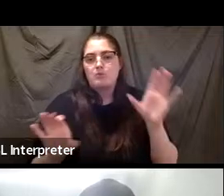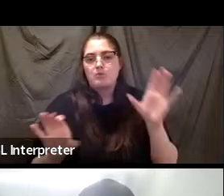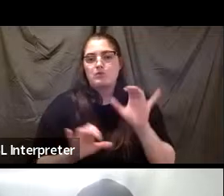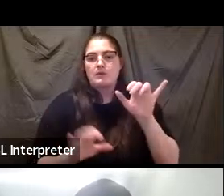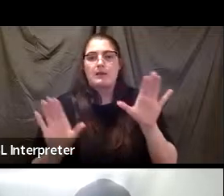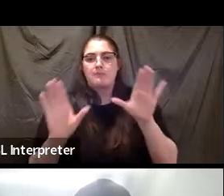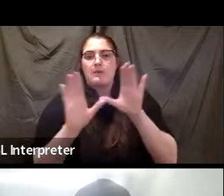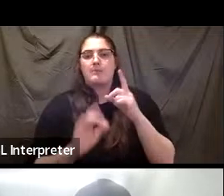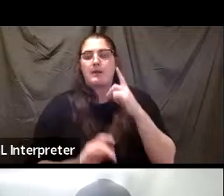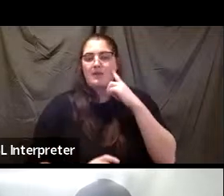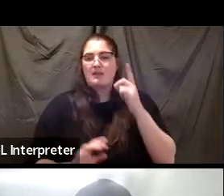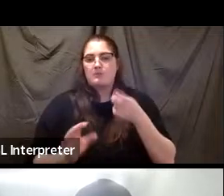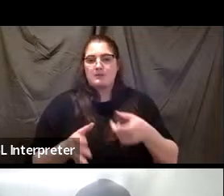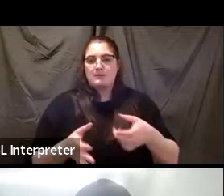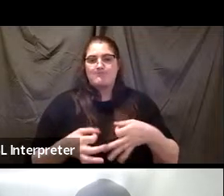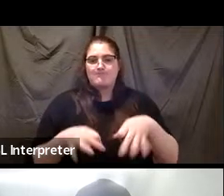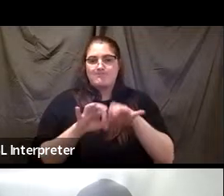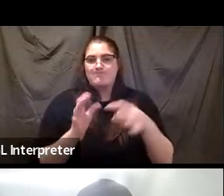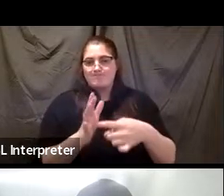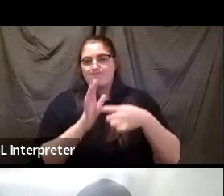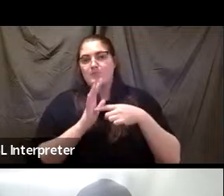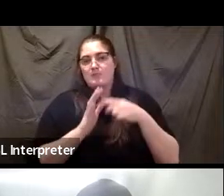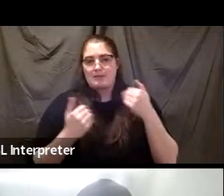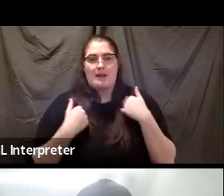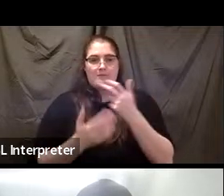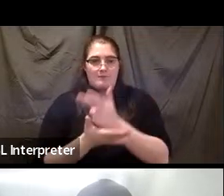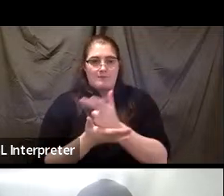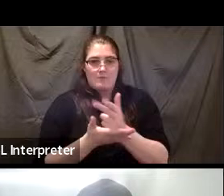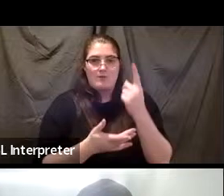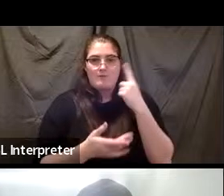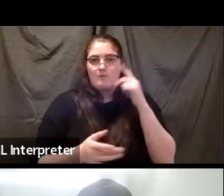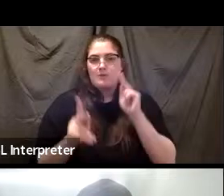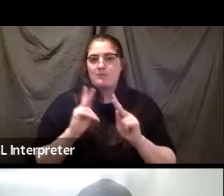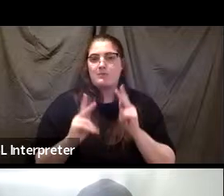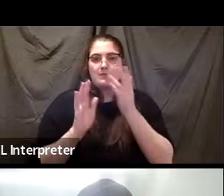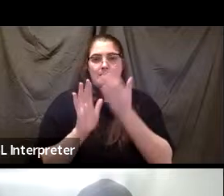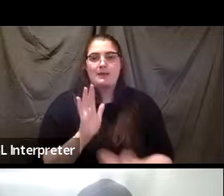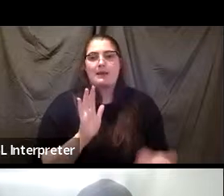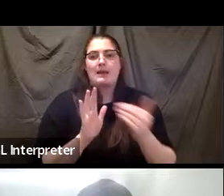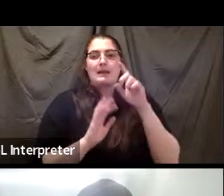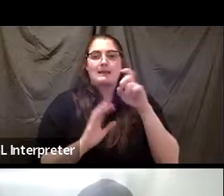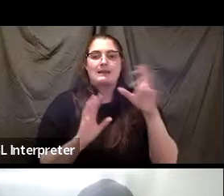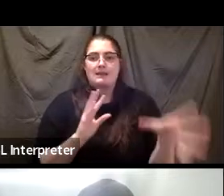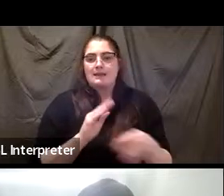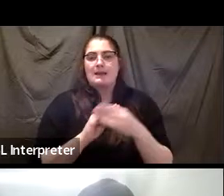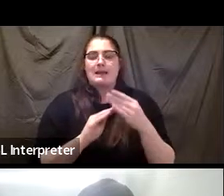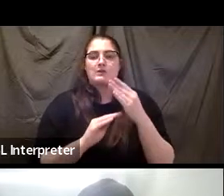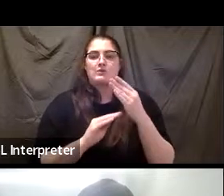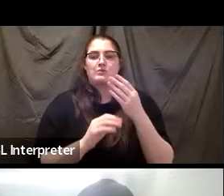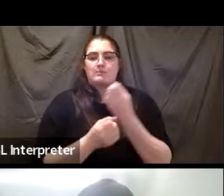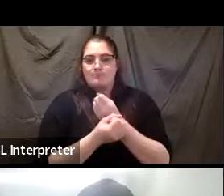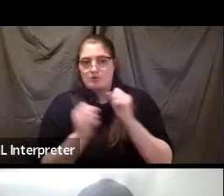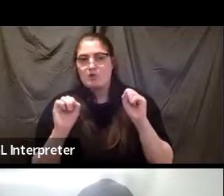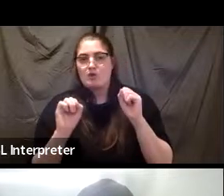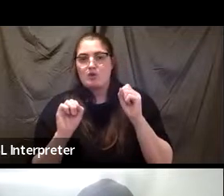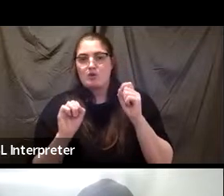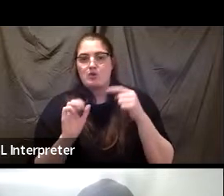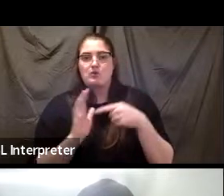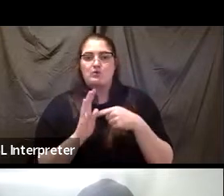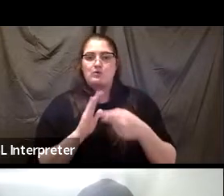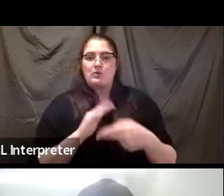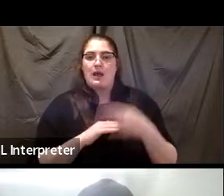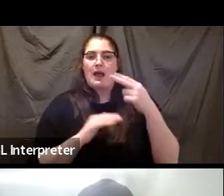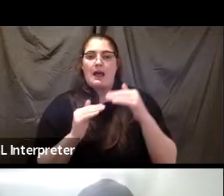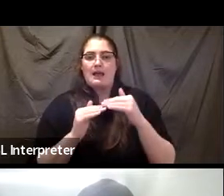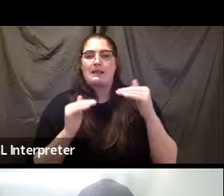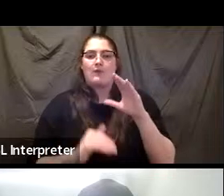be necessary that you do have some parking spaces for those folks that again just need that extra sense of security due to the high level of crime